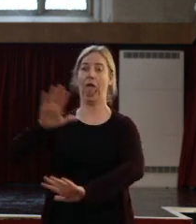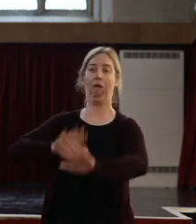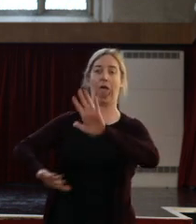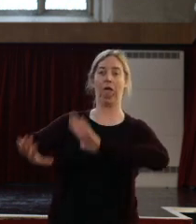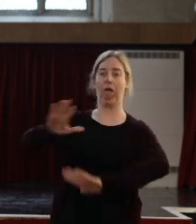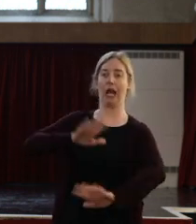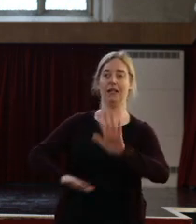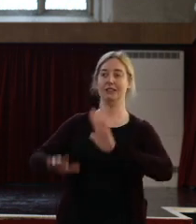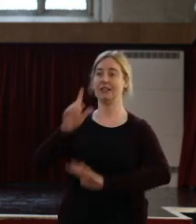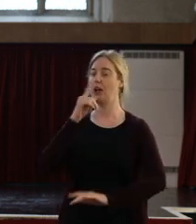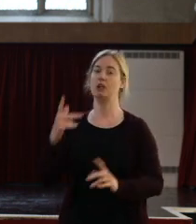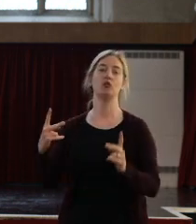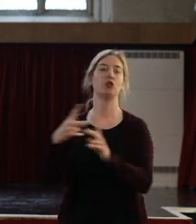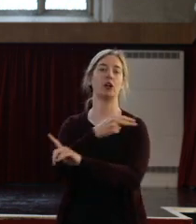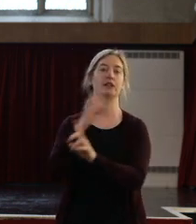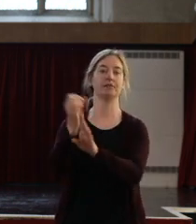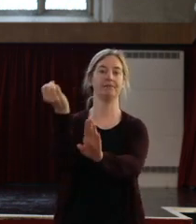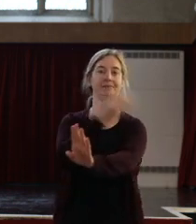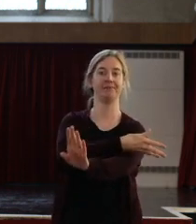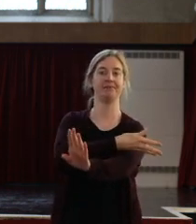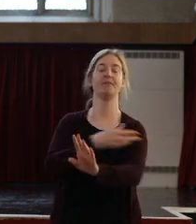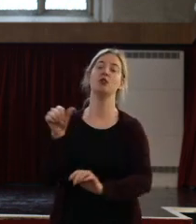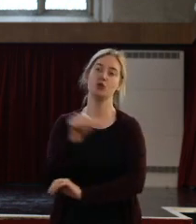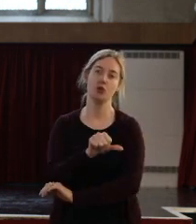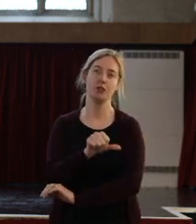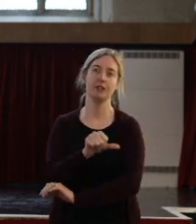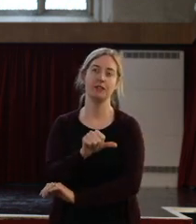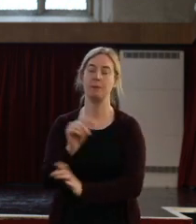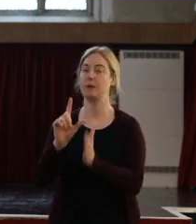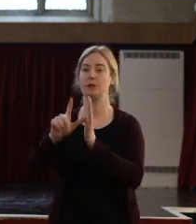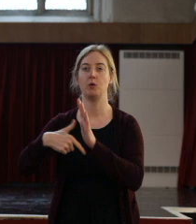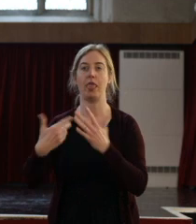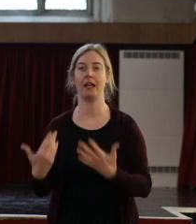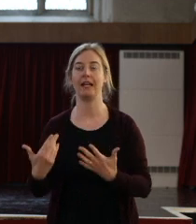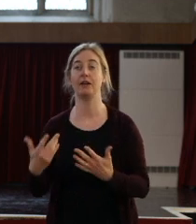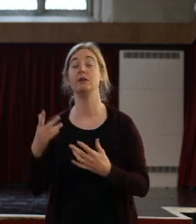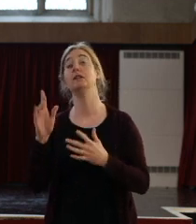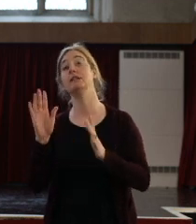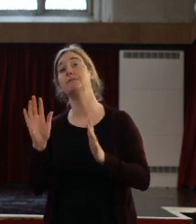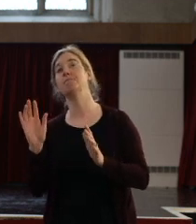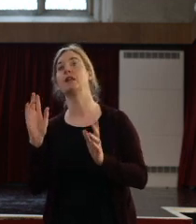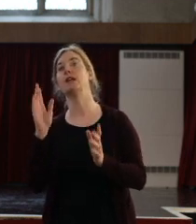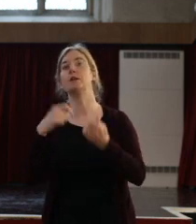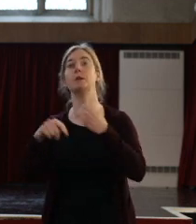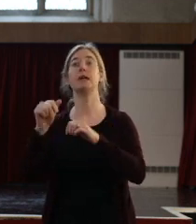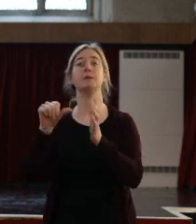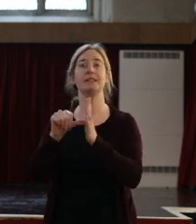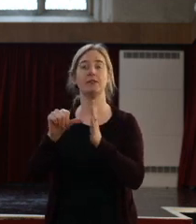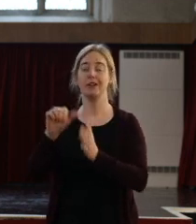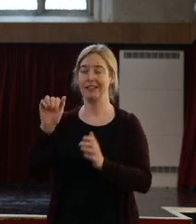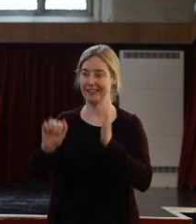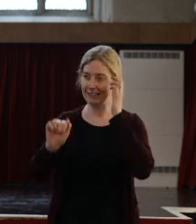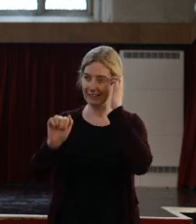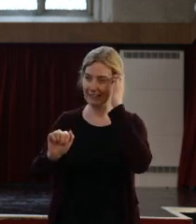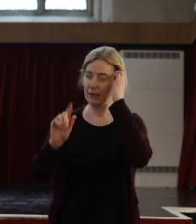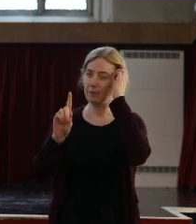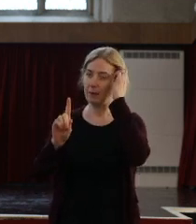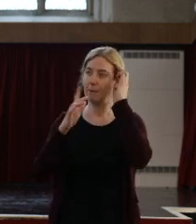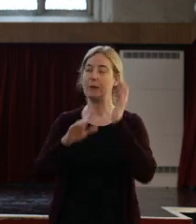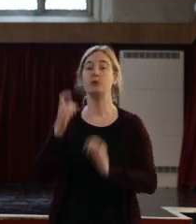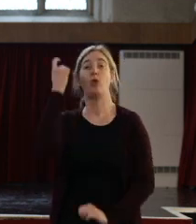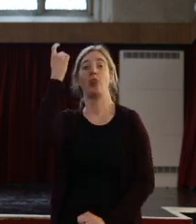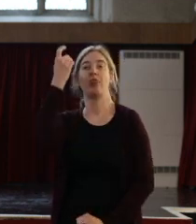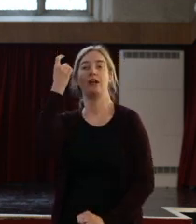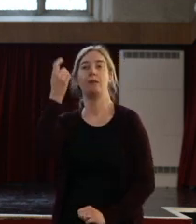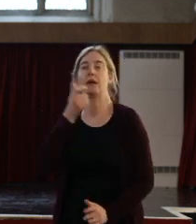to cut it completely. He should never have done it. But it is become, it's become not trickier. I think what it's done for every comedy writer, it's made you think a bit more.